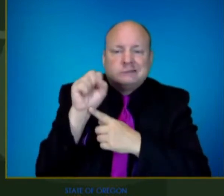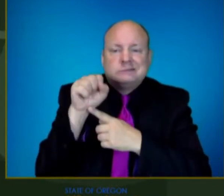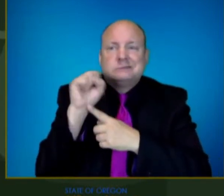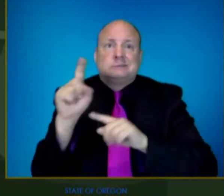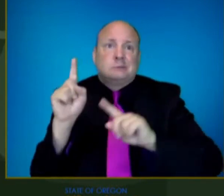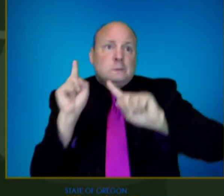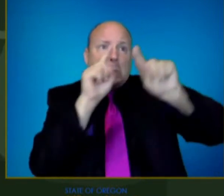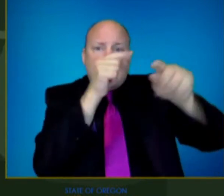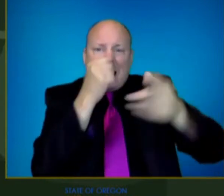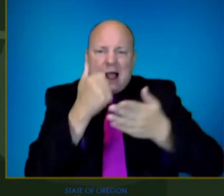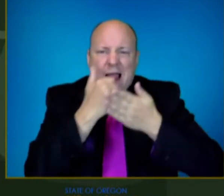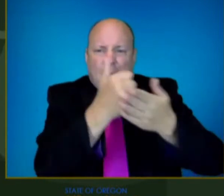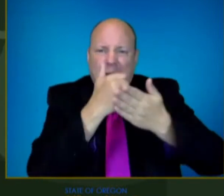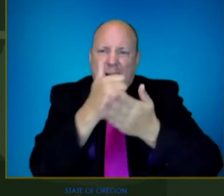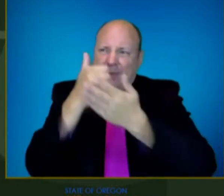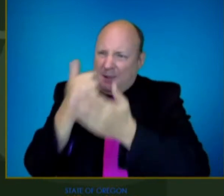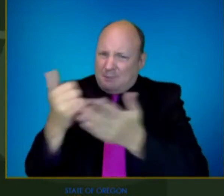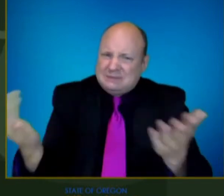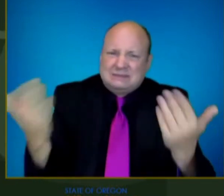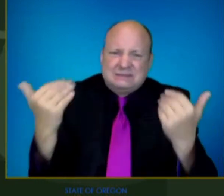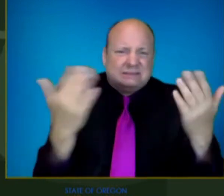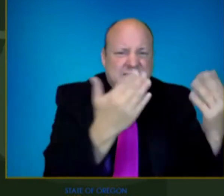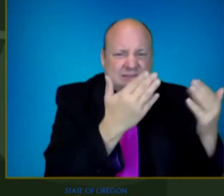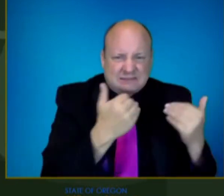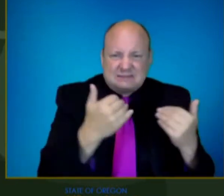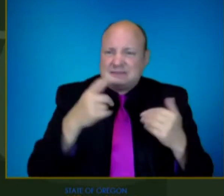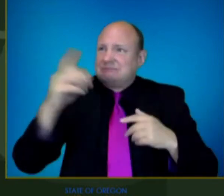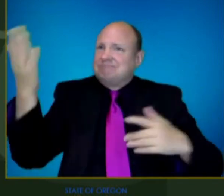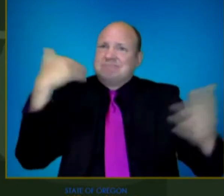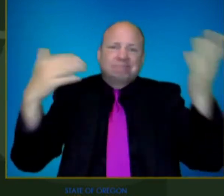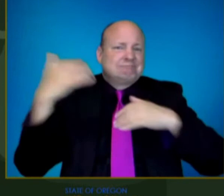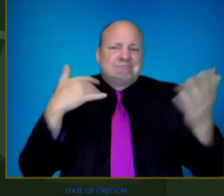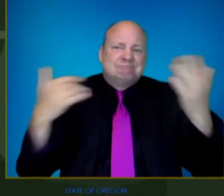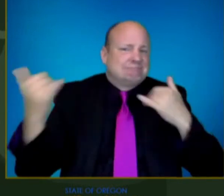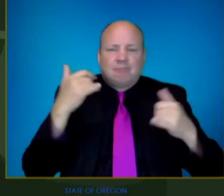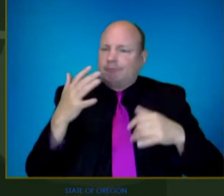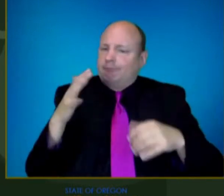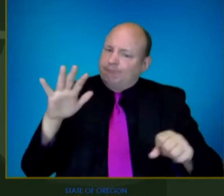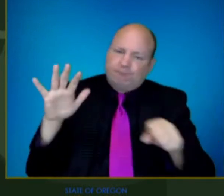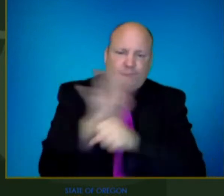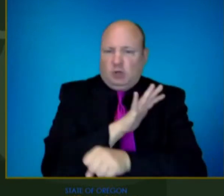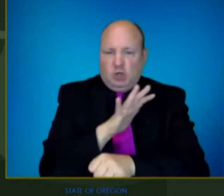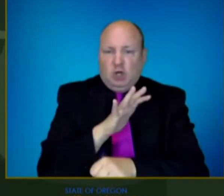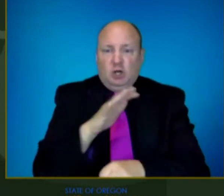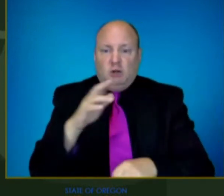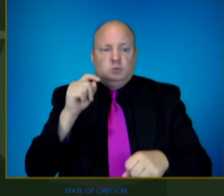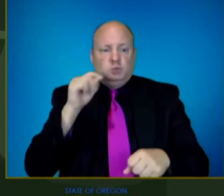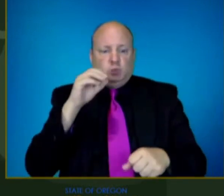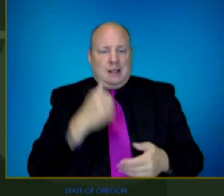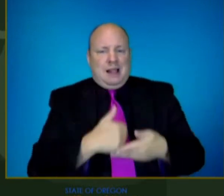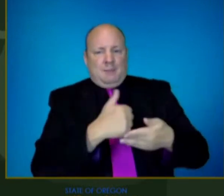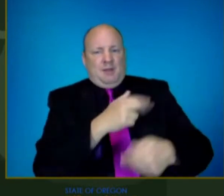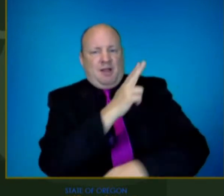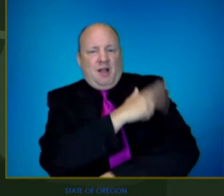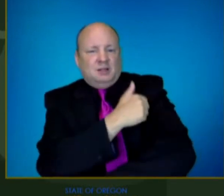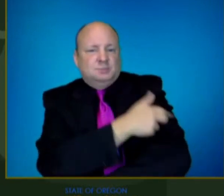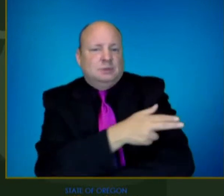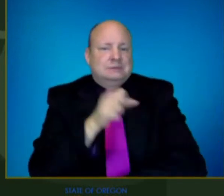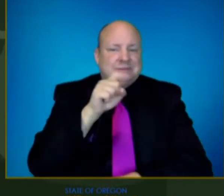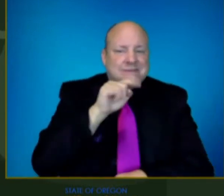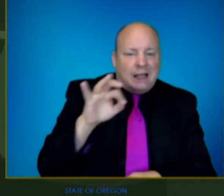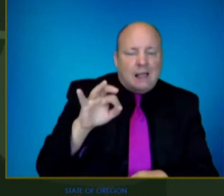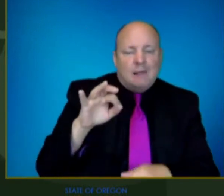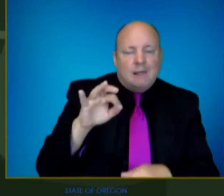and expand patient care workforces where possible so hospitals can operate more beds. We're working with the Oregon Department of Human Services and long-term